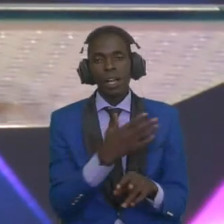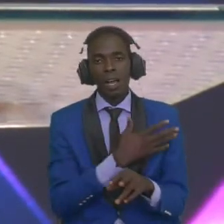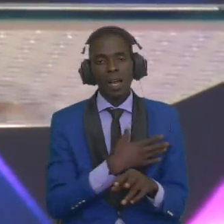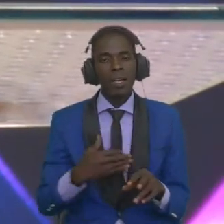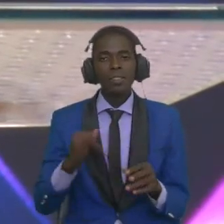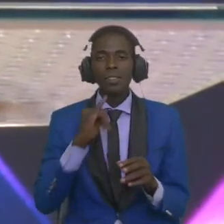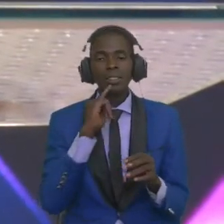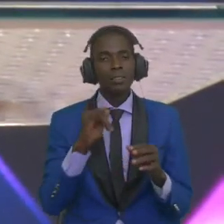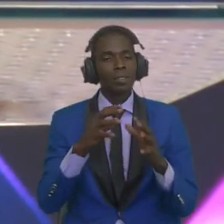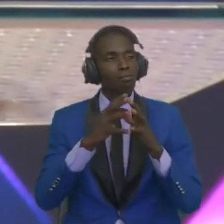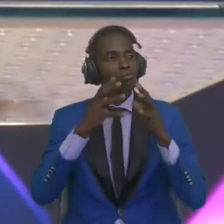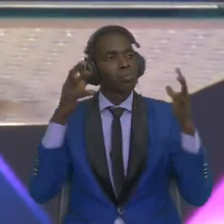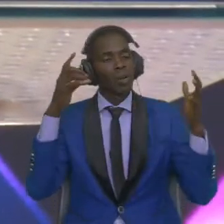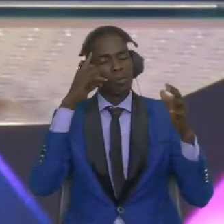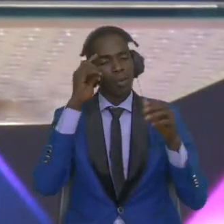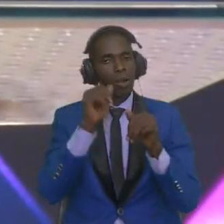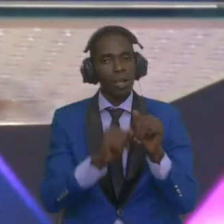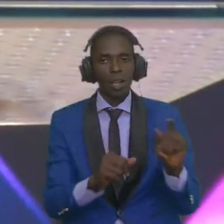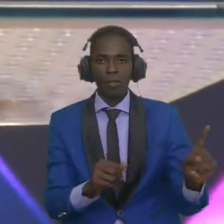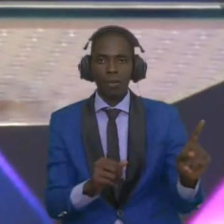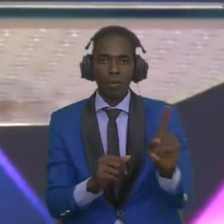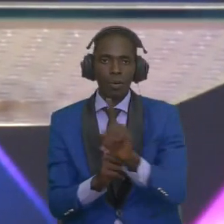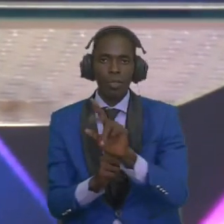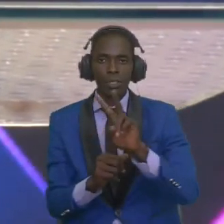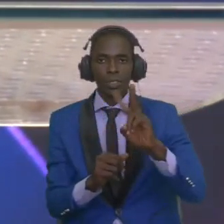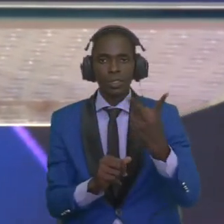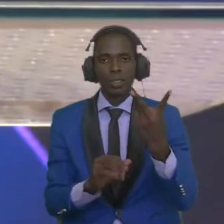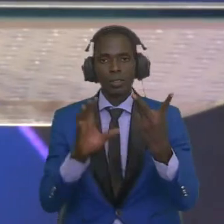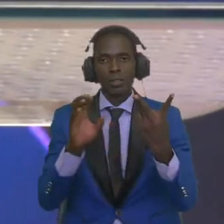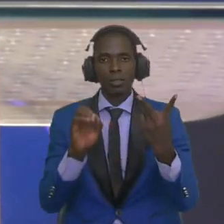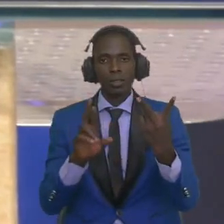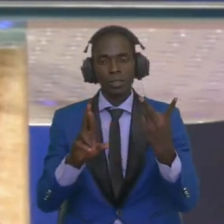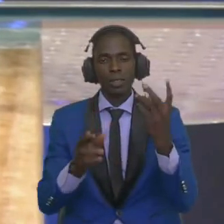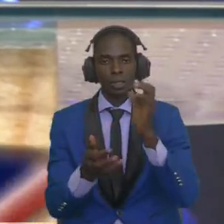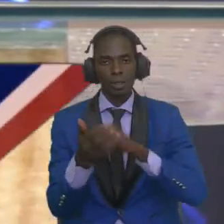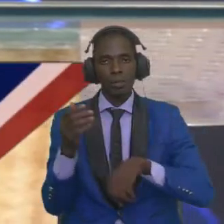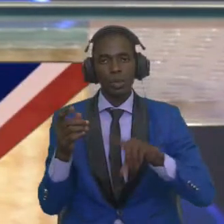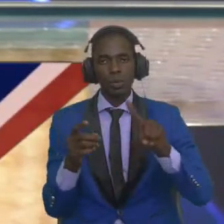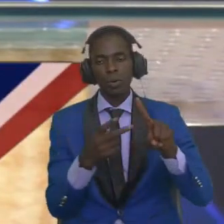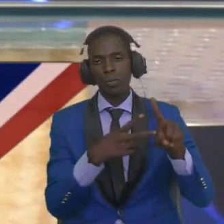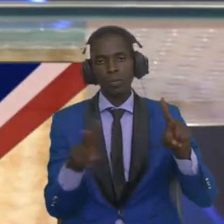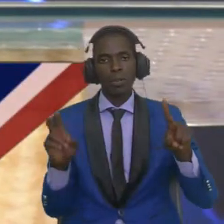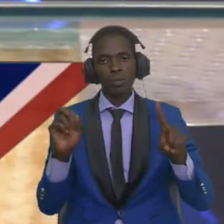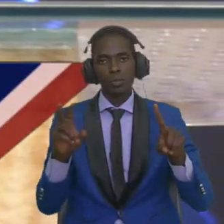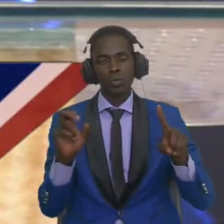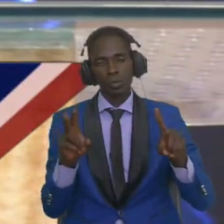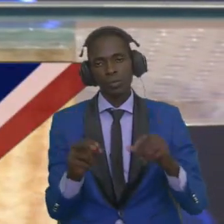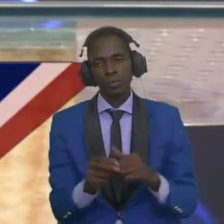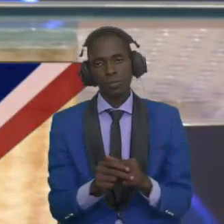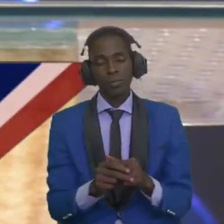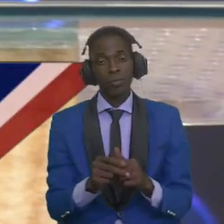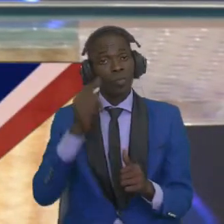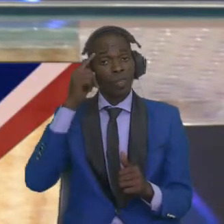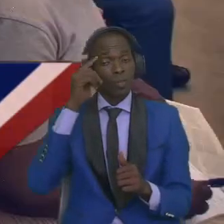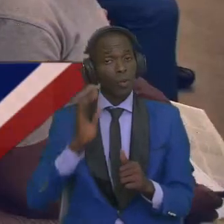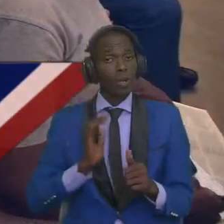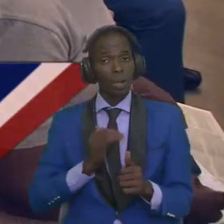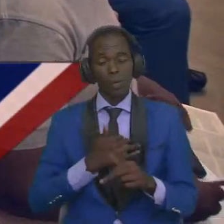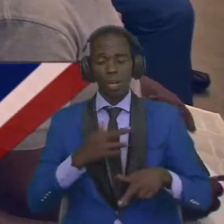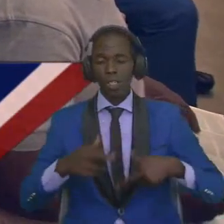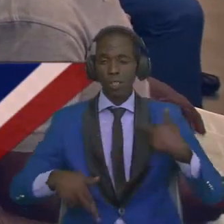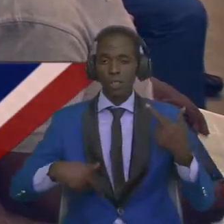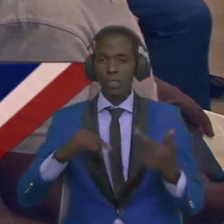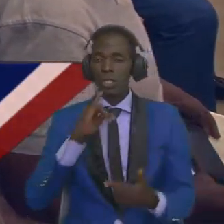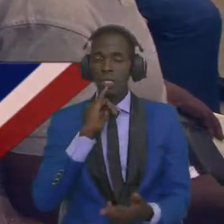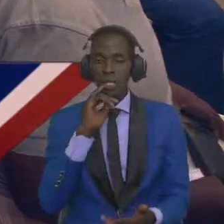for everyone. 2 Corinthians chapter 1, verse 12. For our rejoicing is